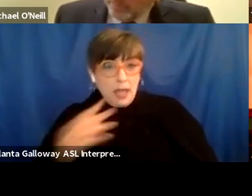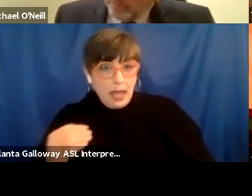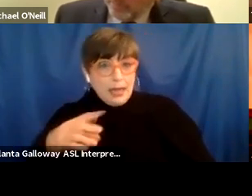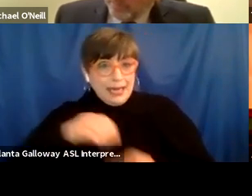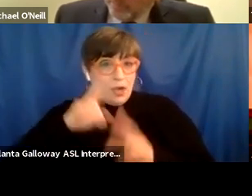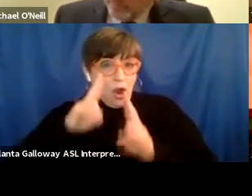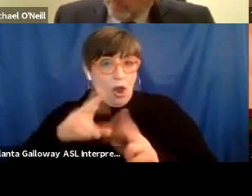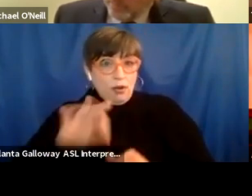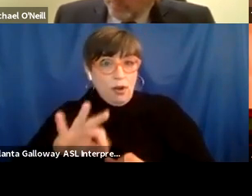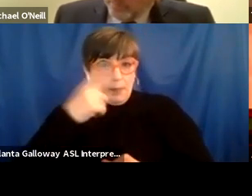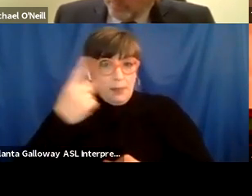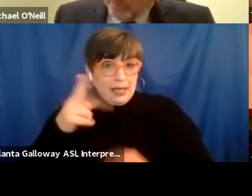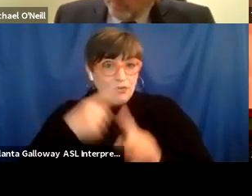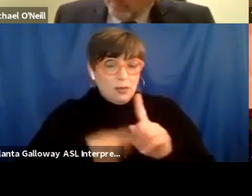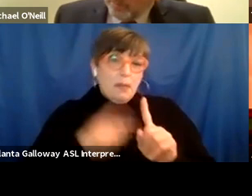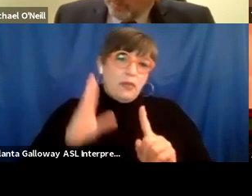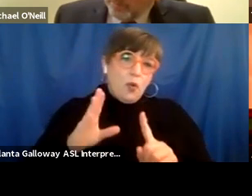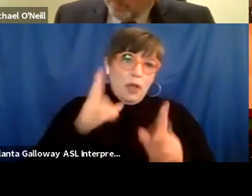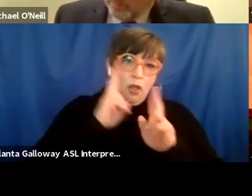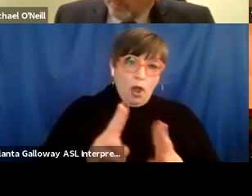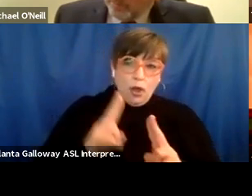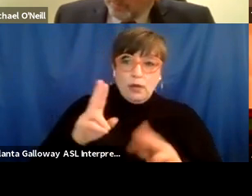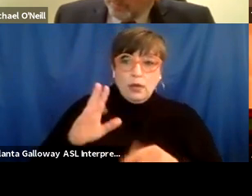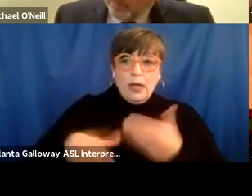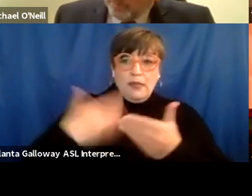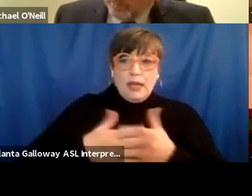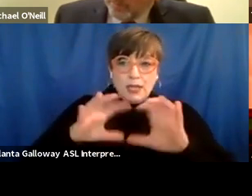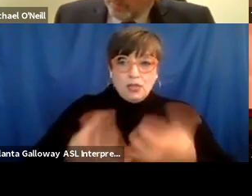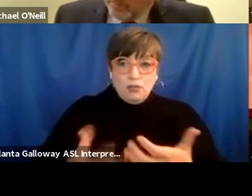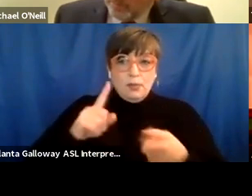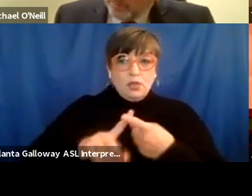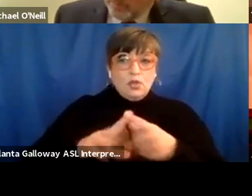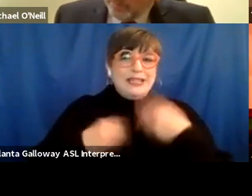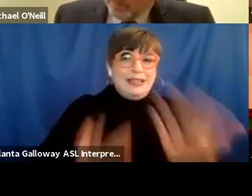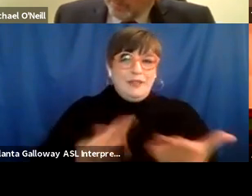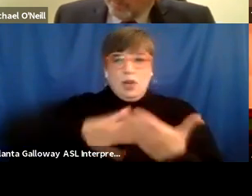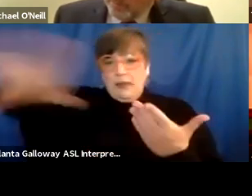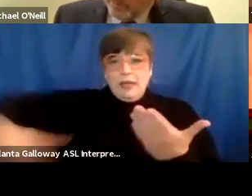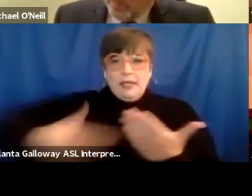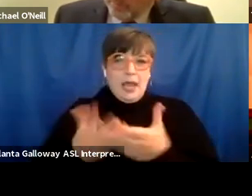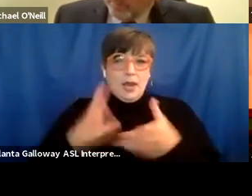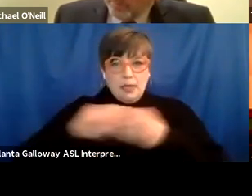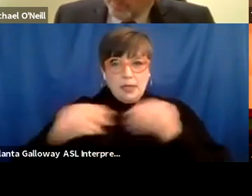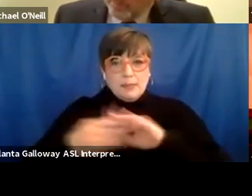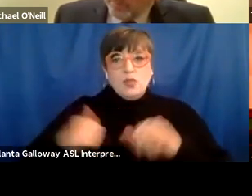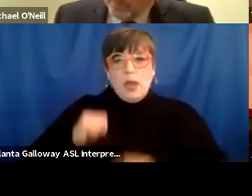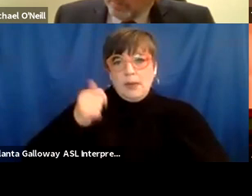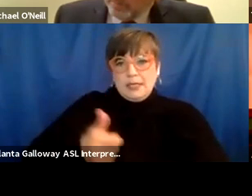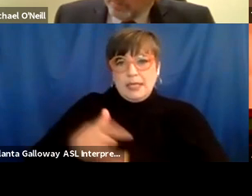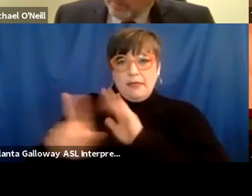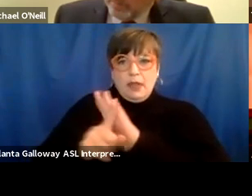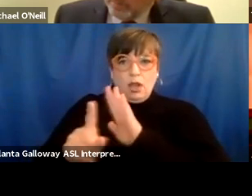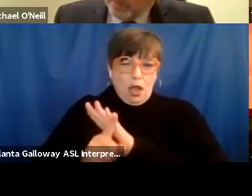next group of speakers to deliver their testimony in its entirety. So I'll set the clock at 3 minutes. Ms.